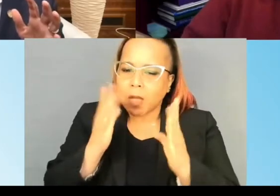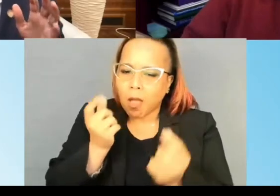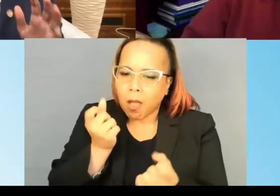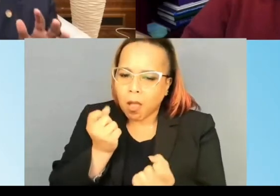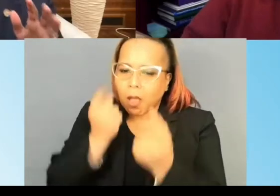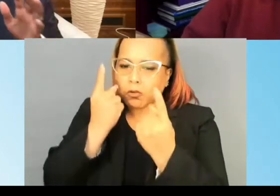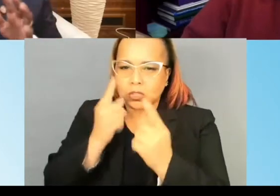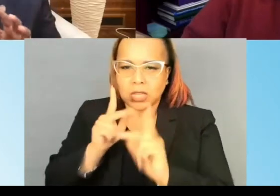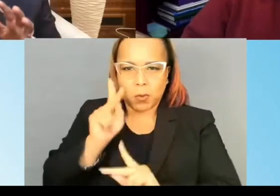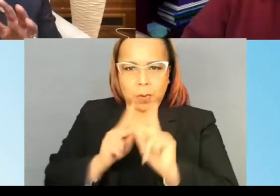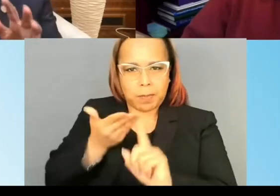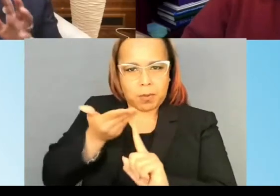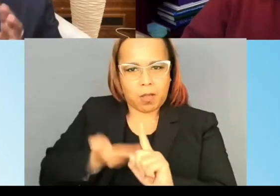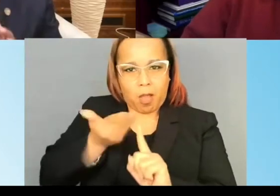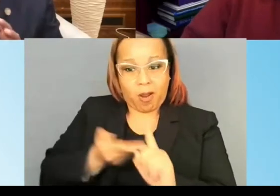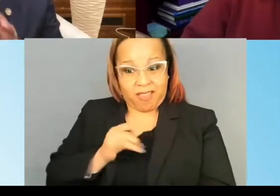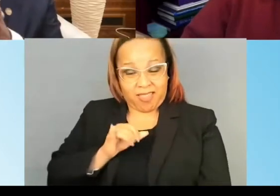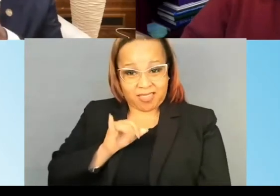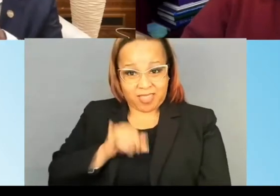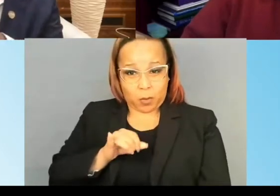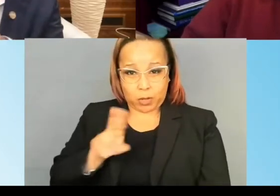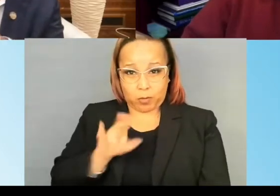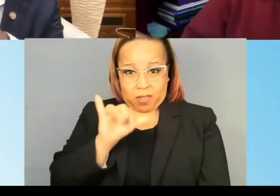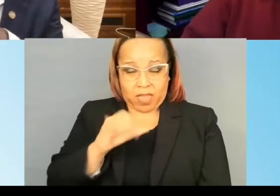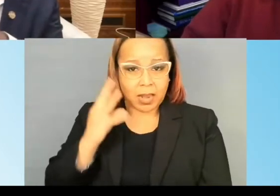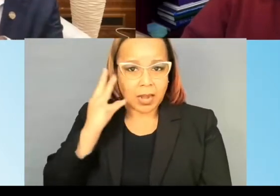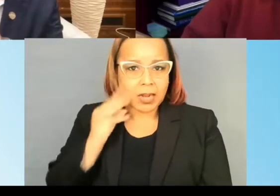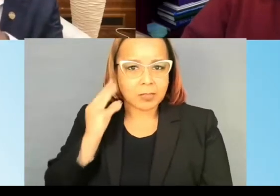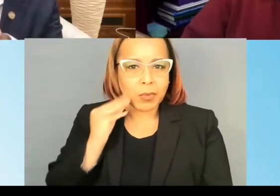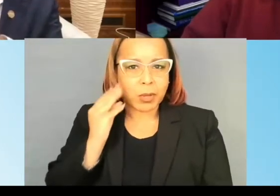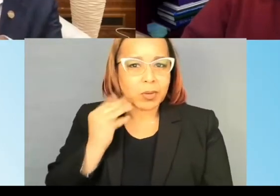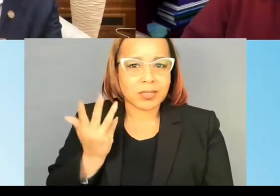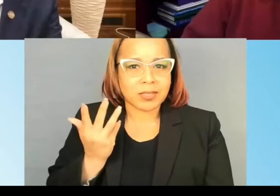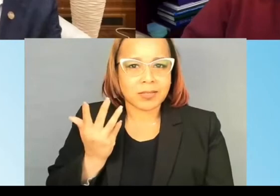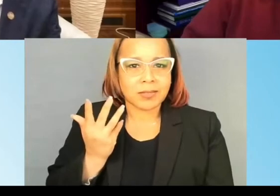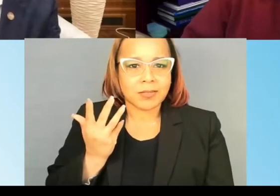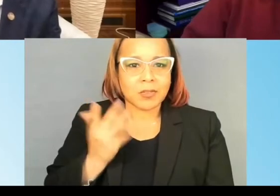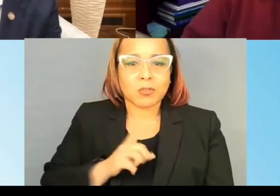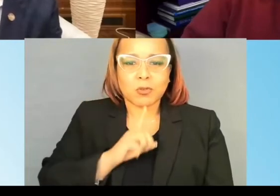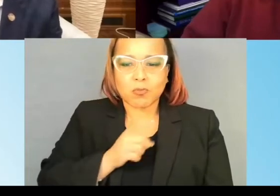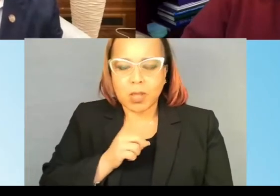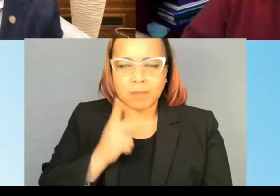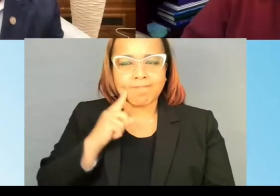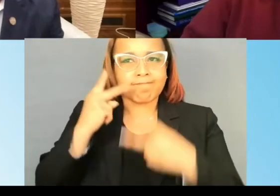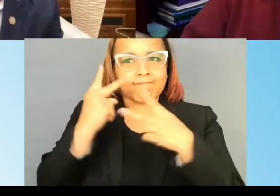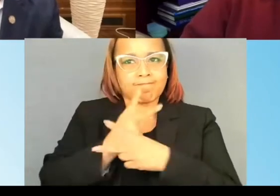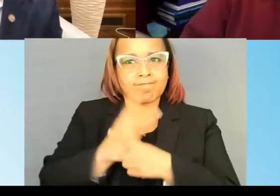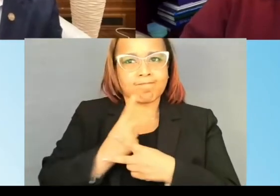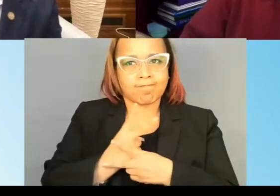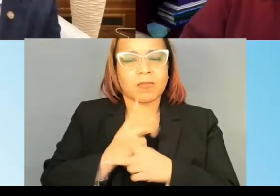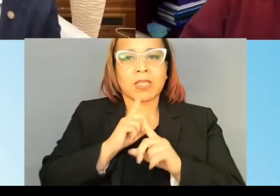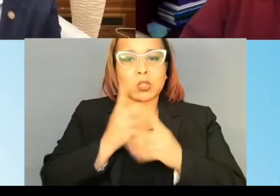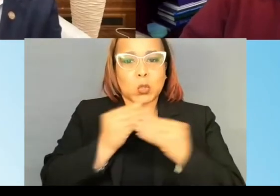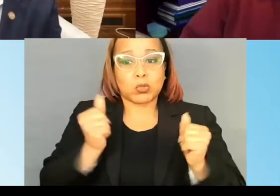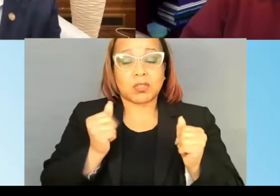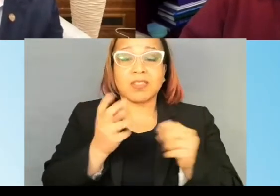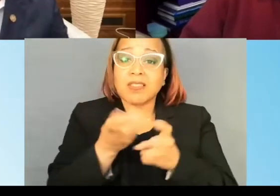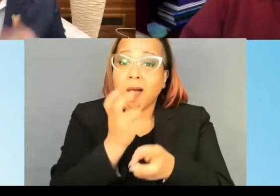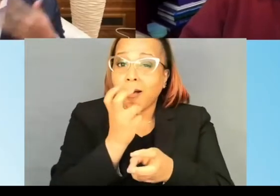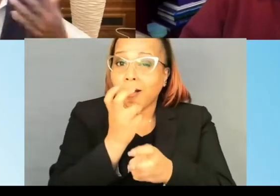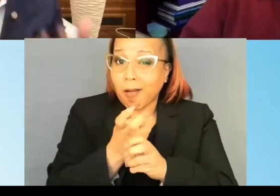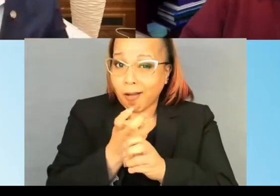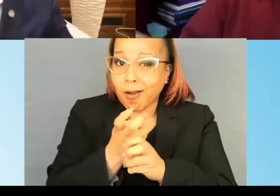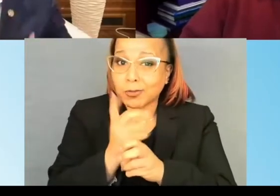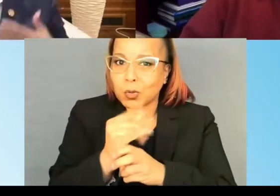are. And that way, then use that experience to craft the solutions. Hard to do when